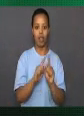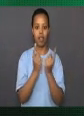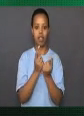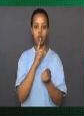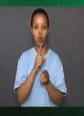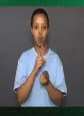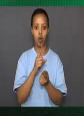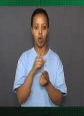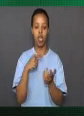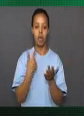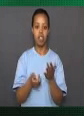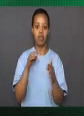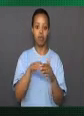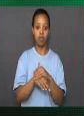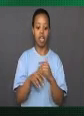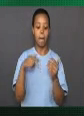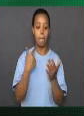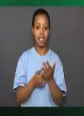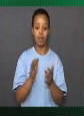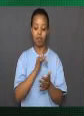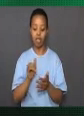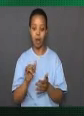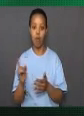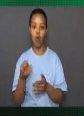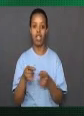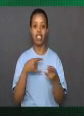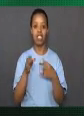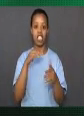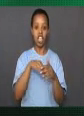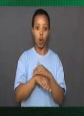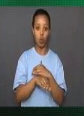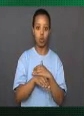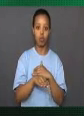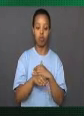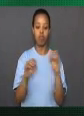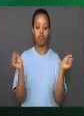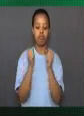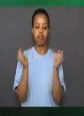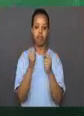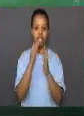which aggression between the same species is reduced.